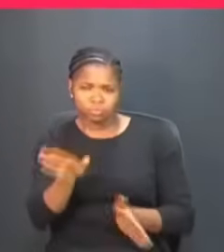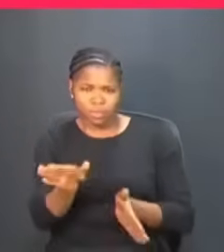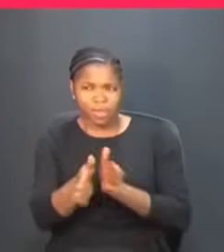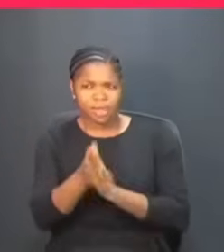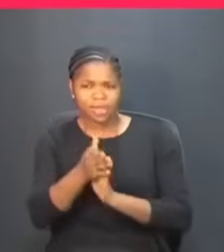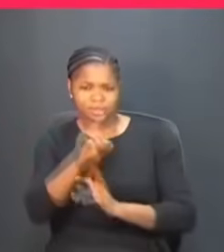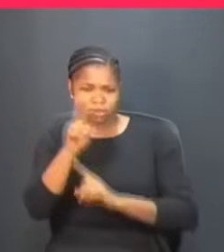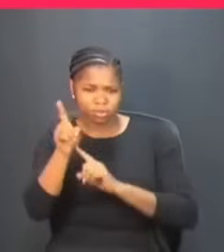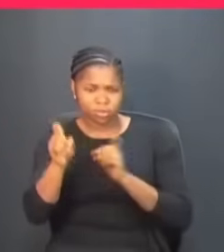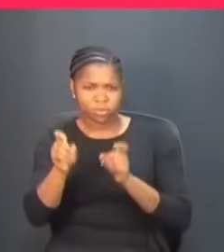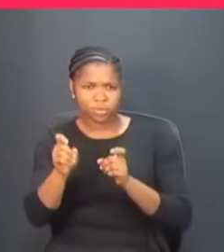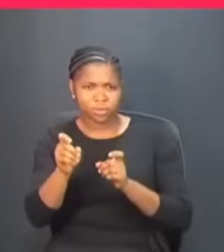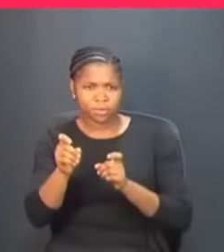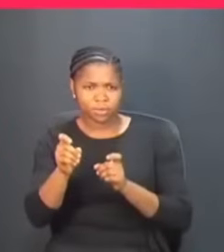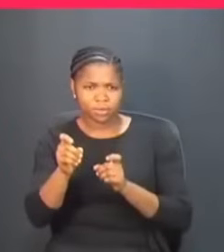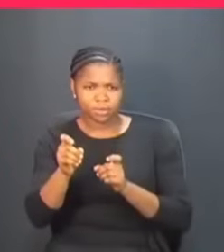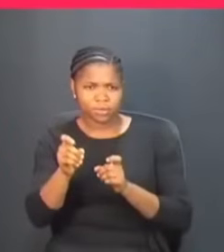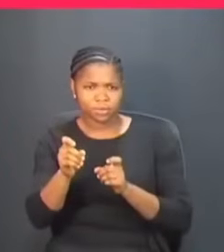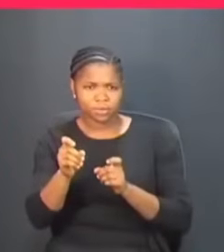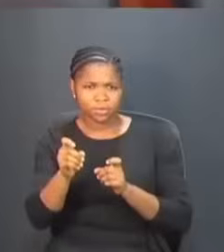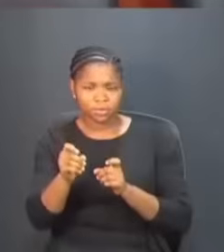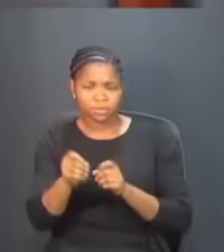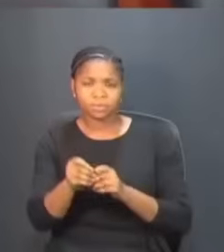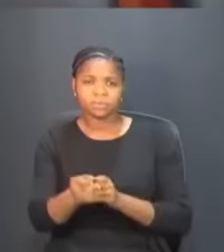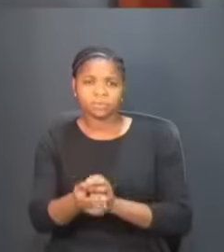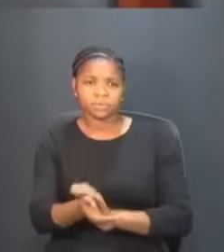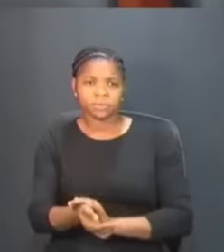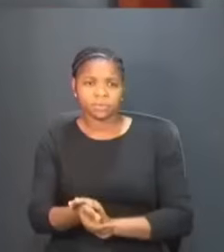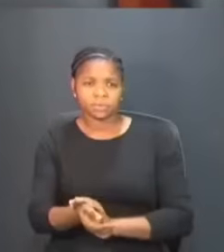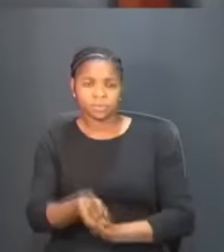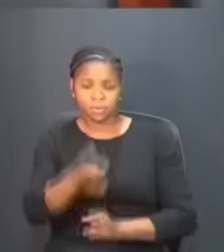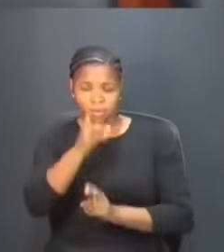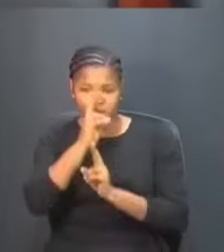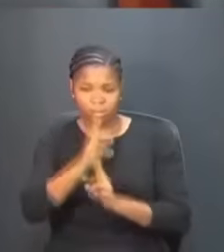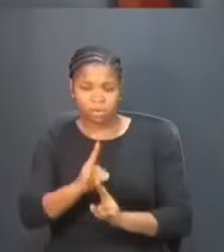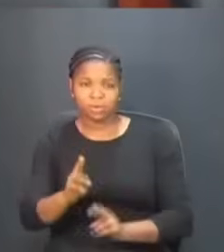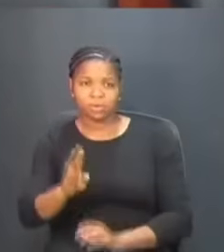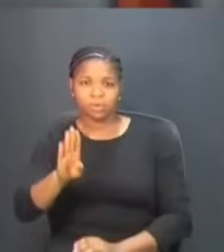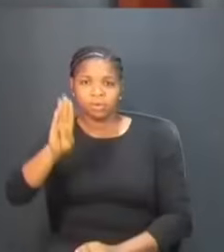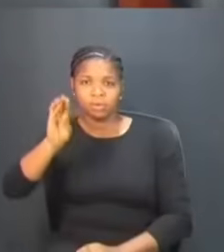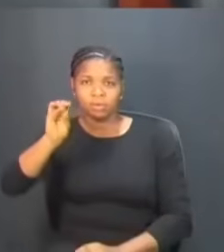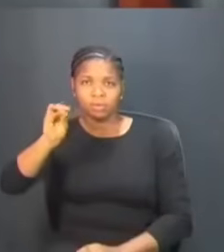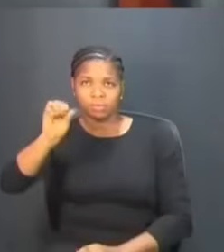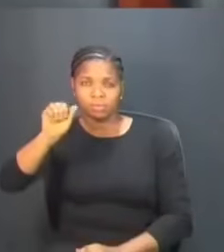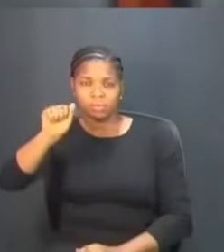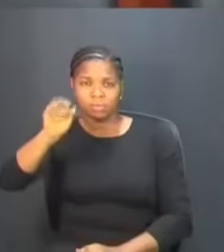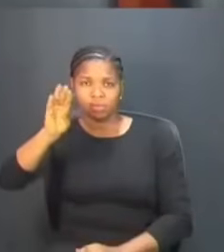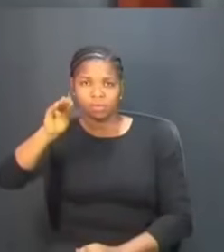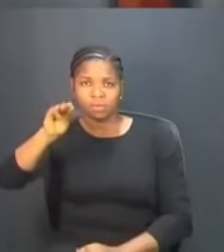ask a question. Please, you have the floor. Rephrase it. Honorable Buama, you have the floor.